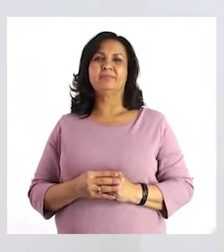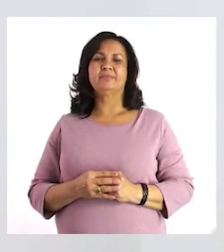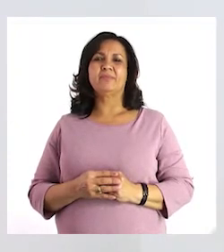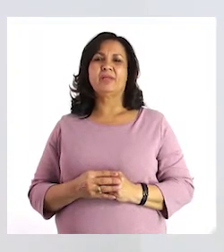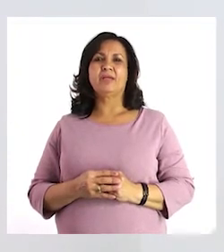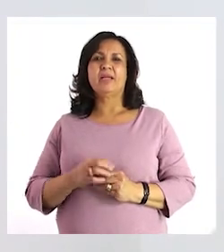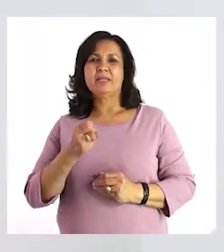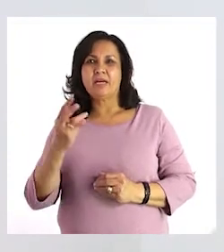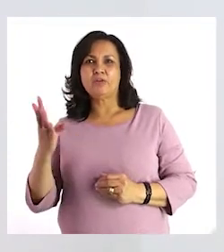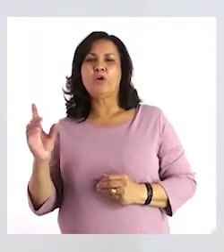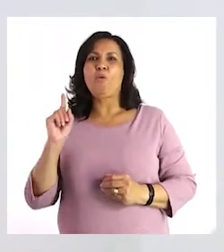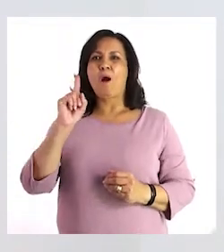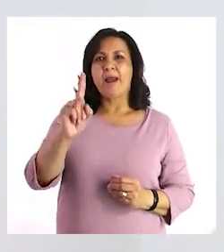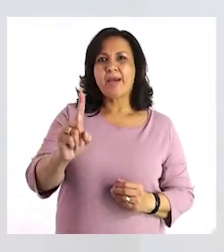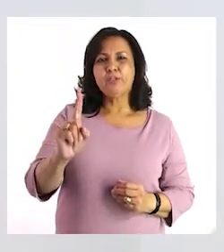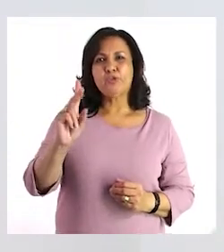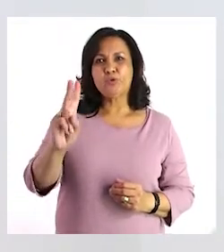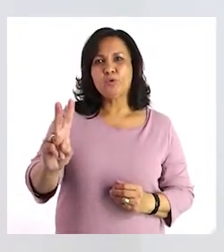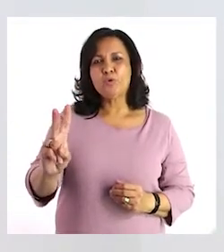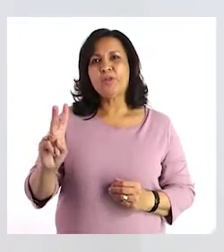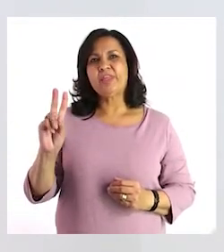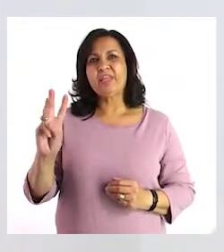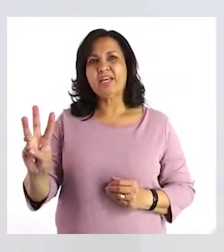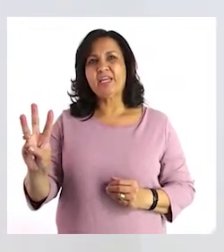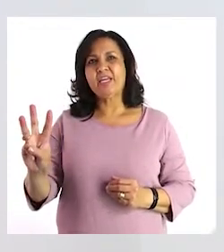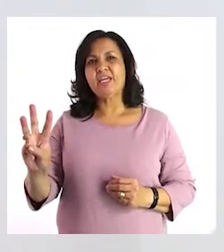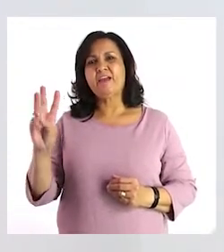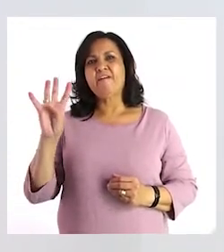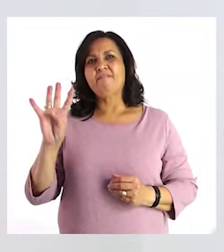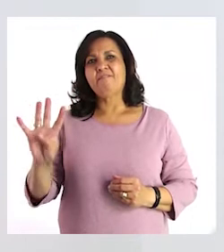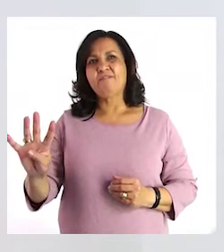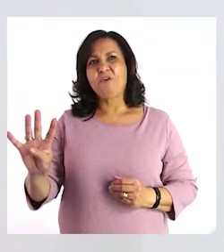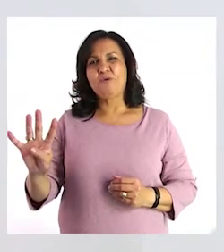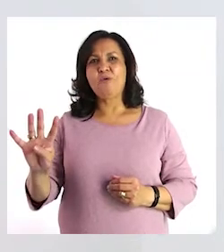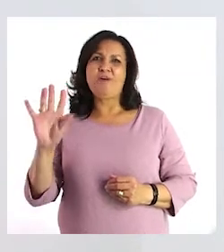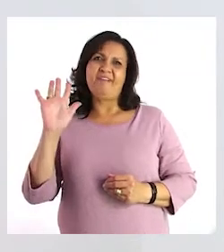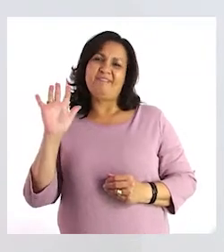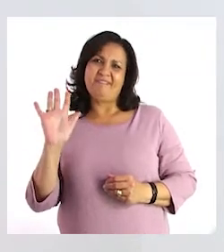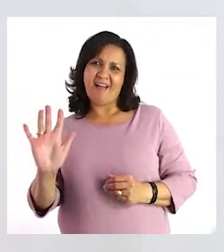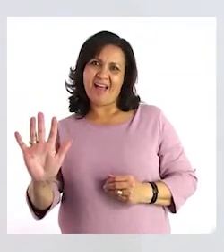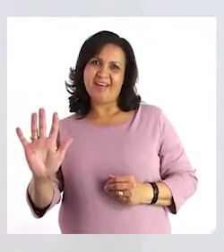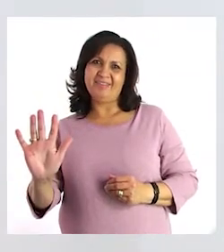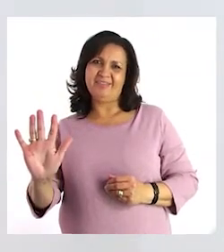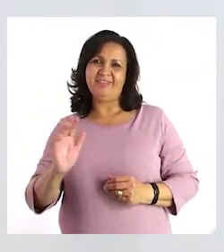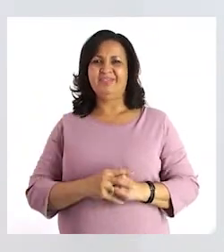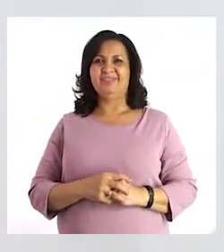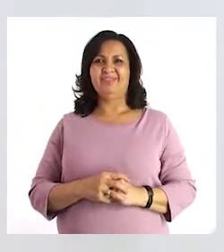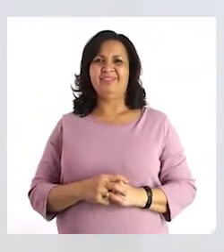Let's count 1, 2, 3, 4,